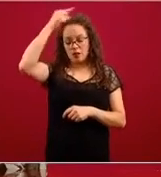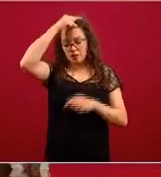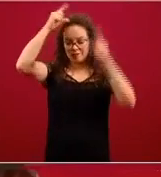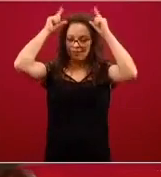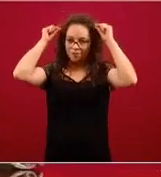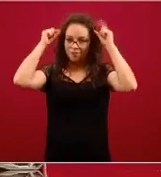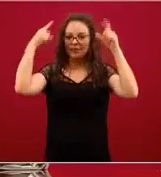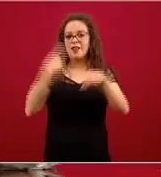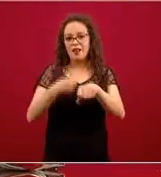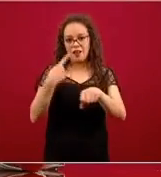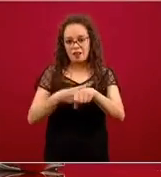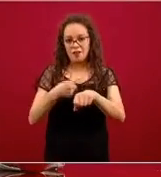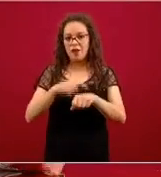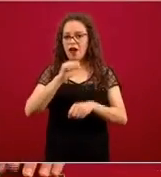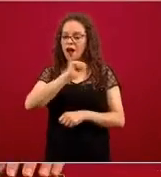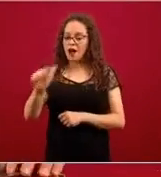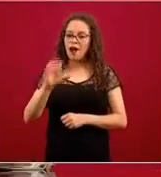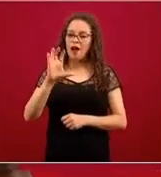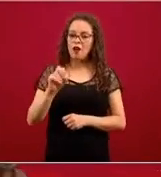there are